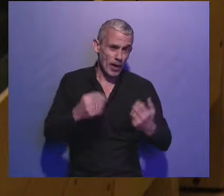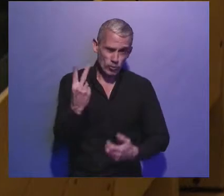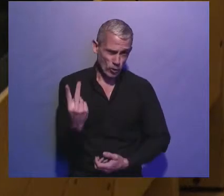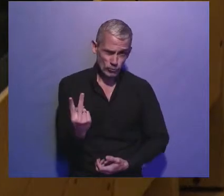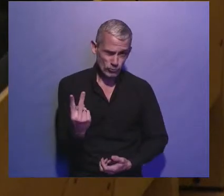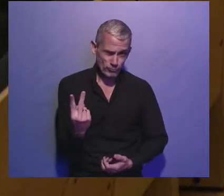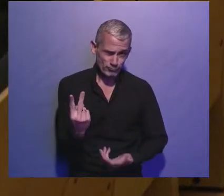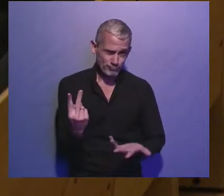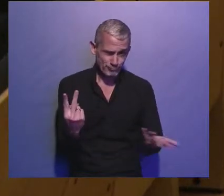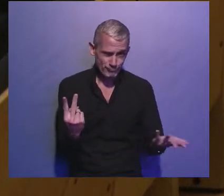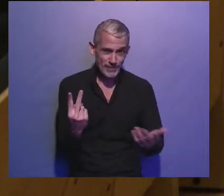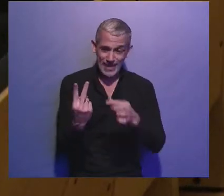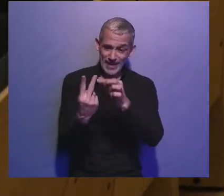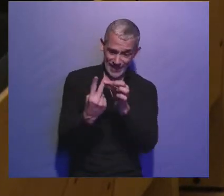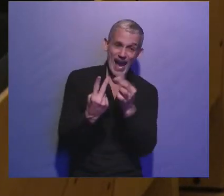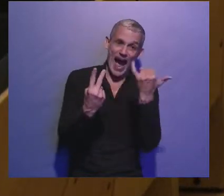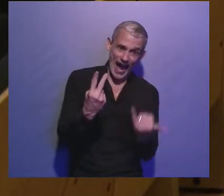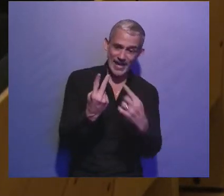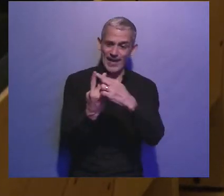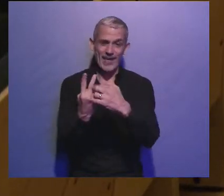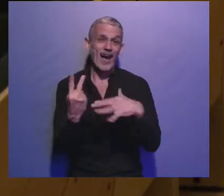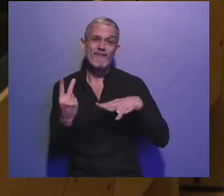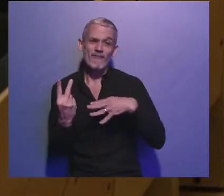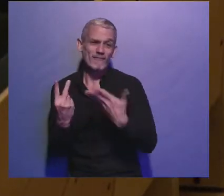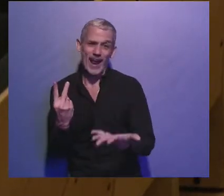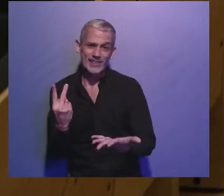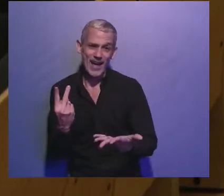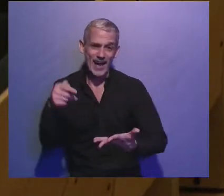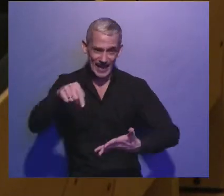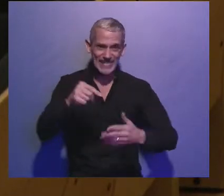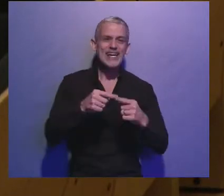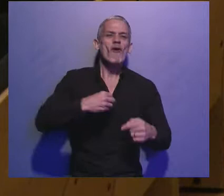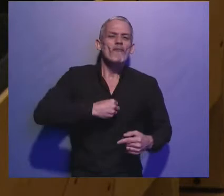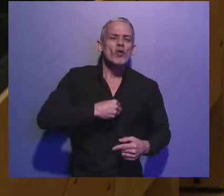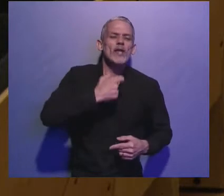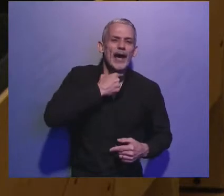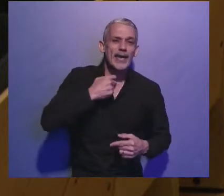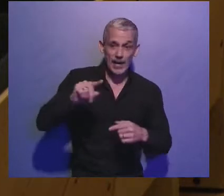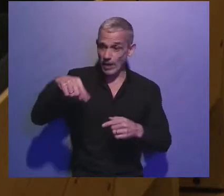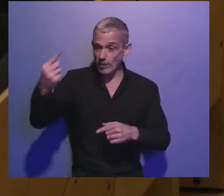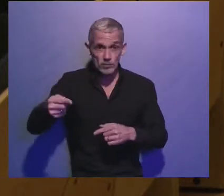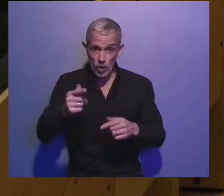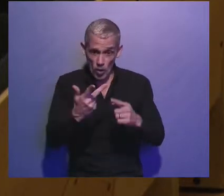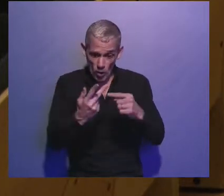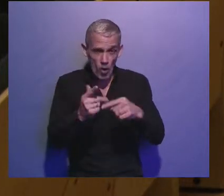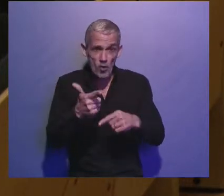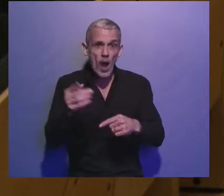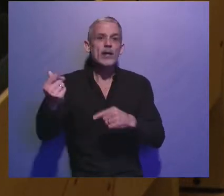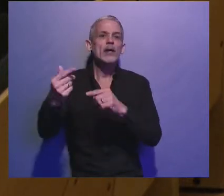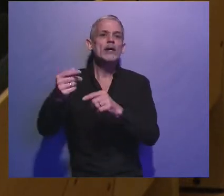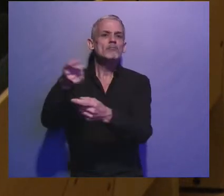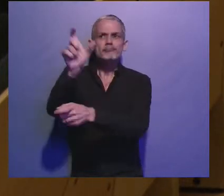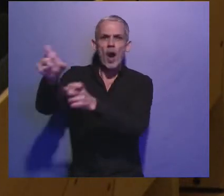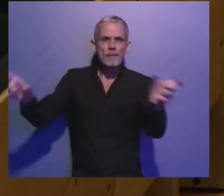if there is no will, The citizens of the region nowadays have